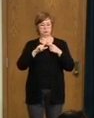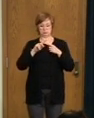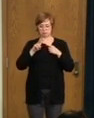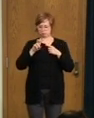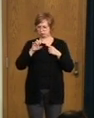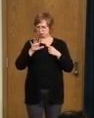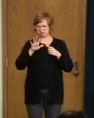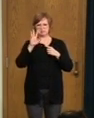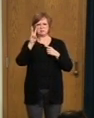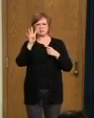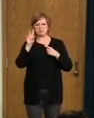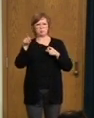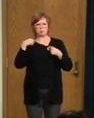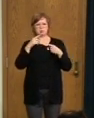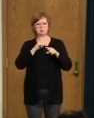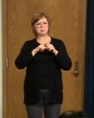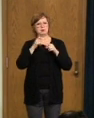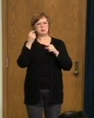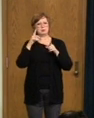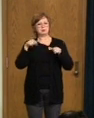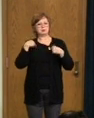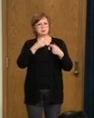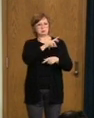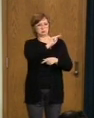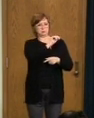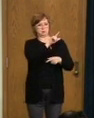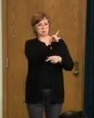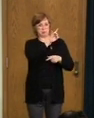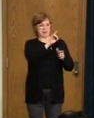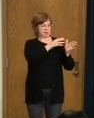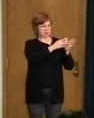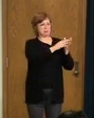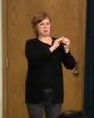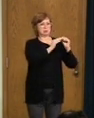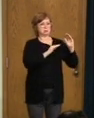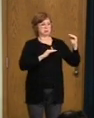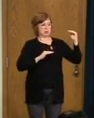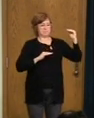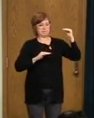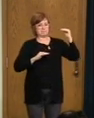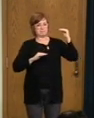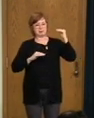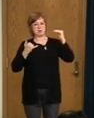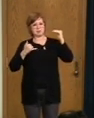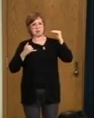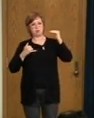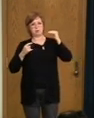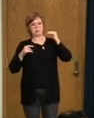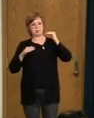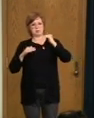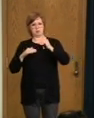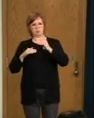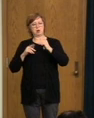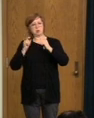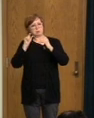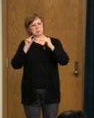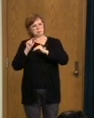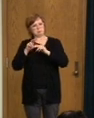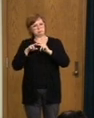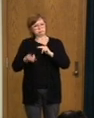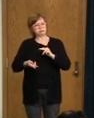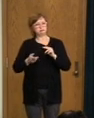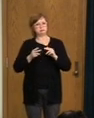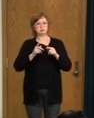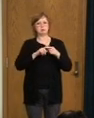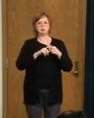since November the 28th. I'm understanding that the measures that we had put in place were on November the 27th. I think it's fair to say that the measures that